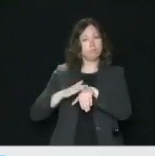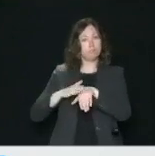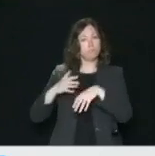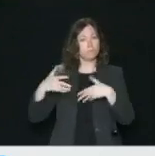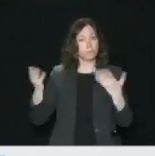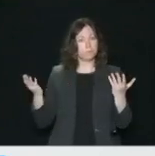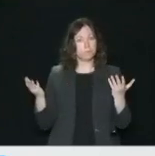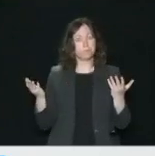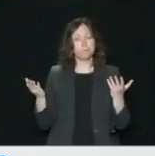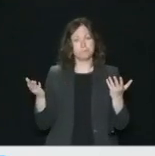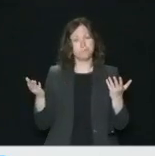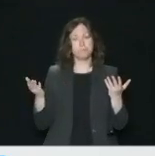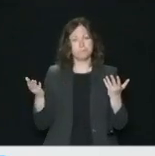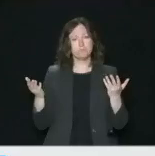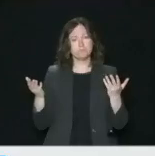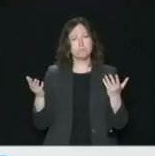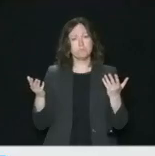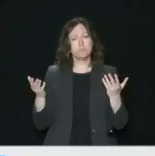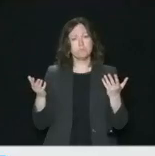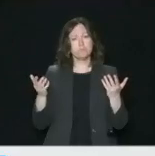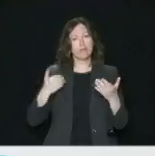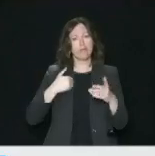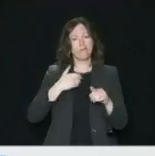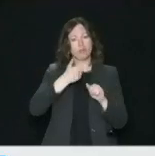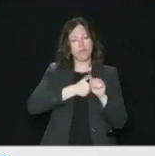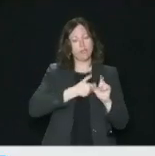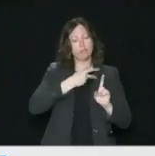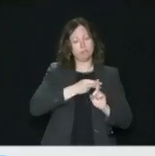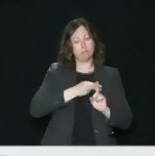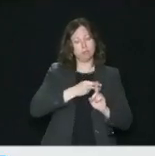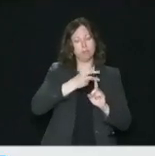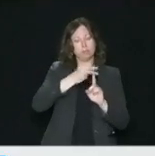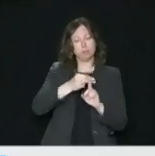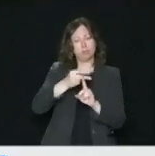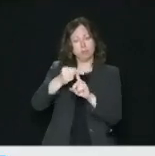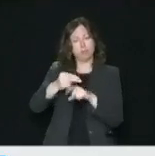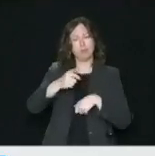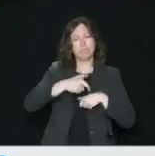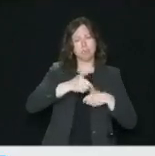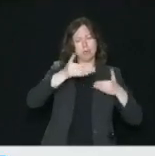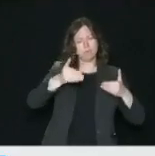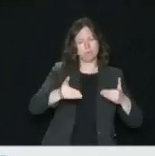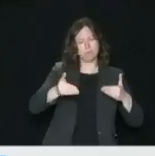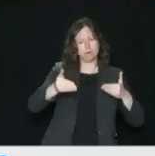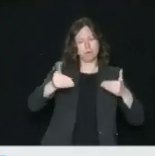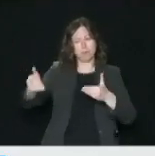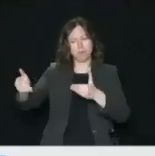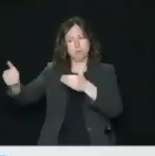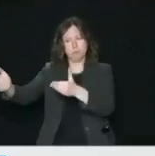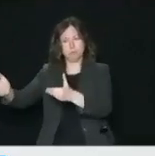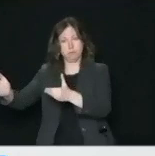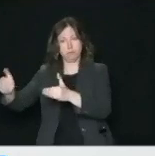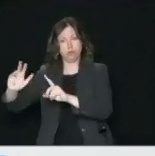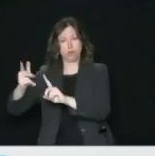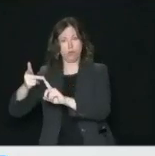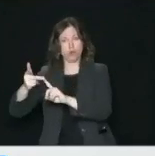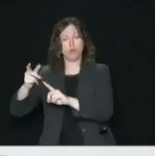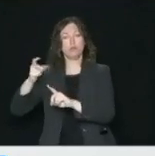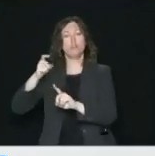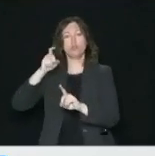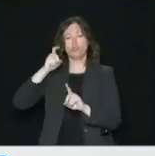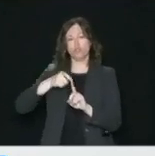you for this question. I know that the National Advisory Committee on Immunization is